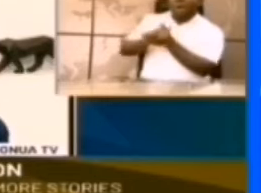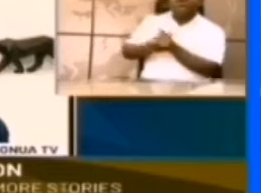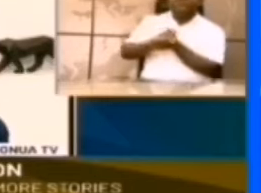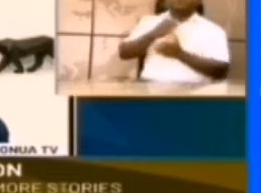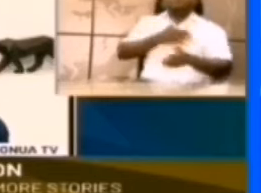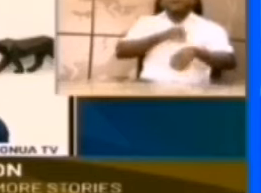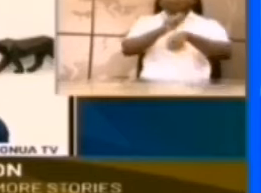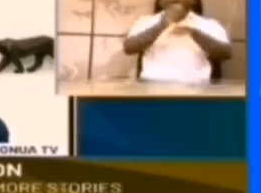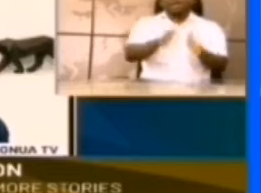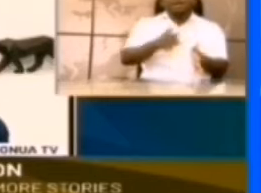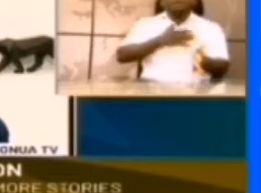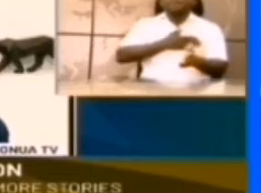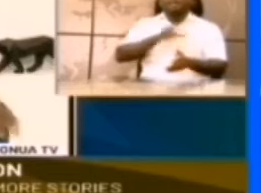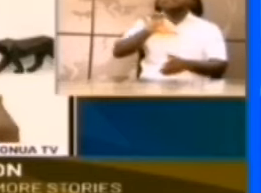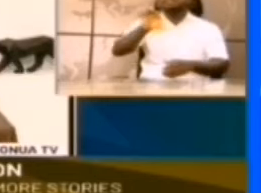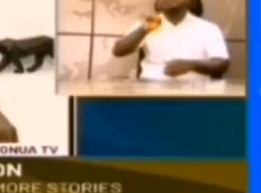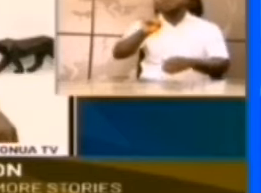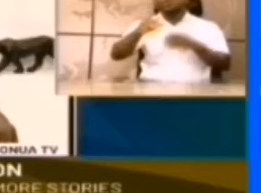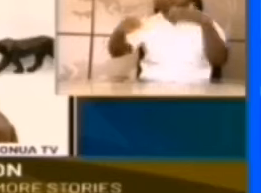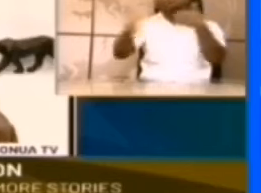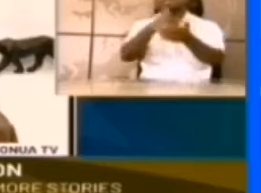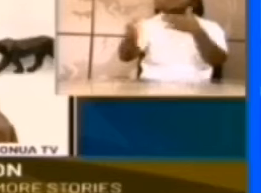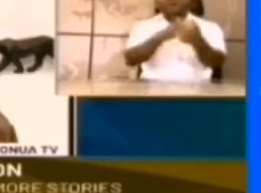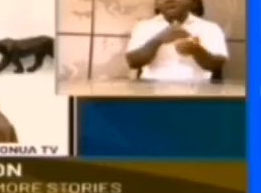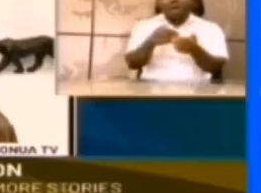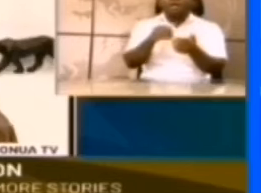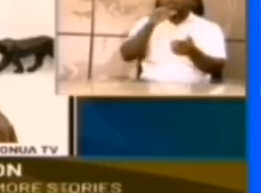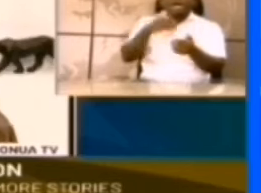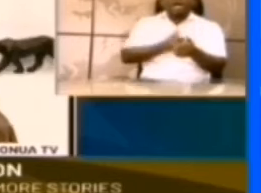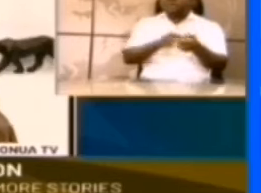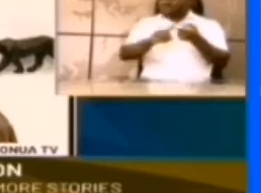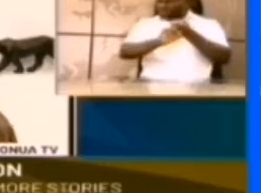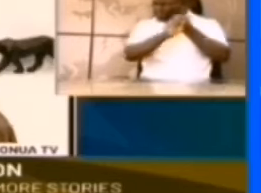I don't care. Me, I don't have a permanent friend. I have a permanent interest.